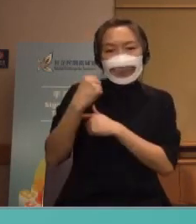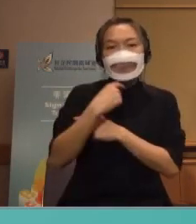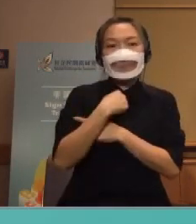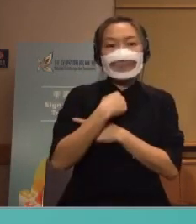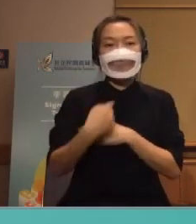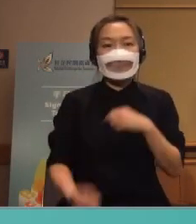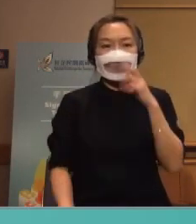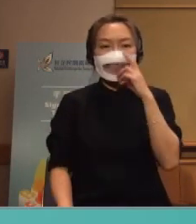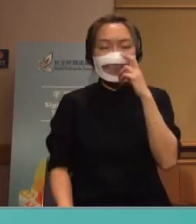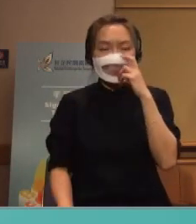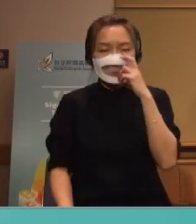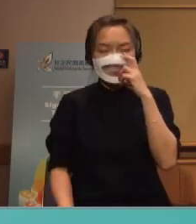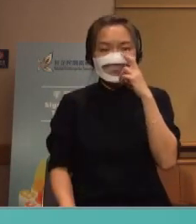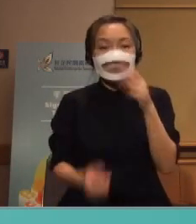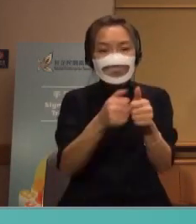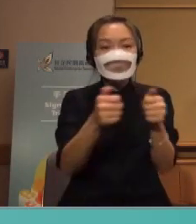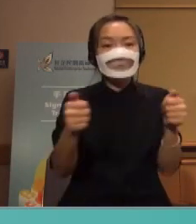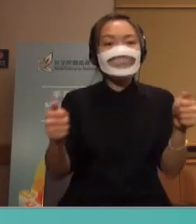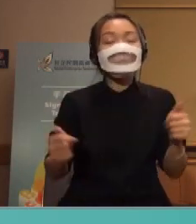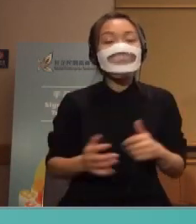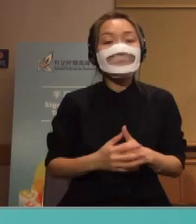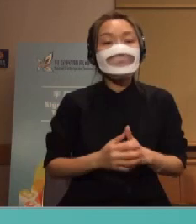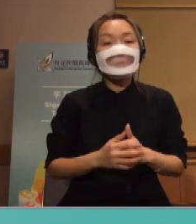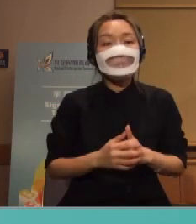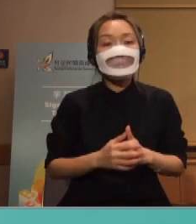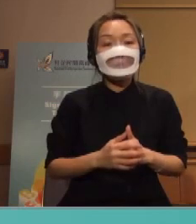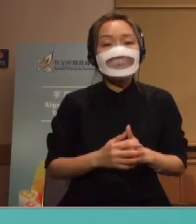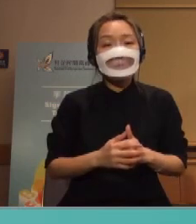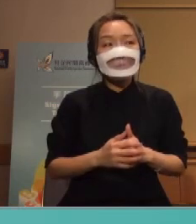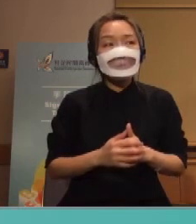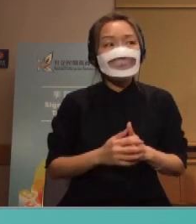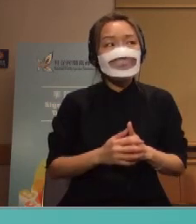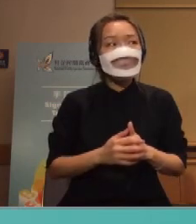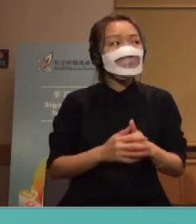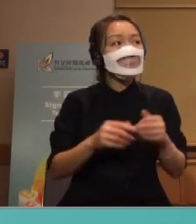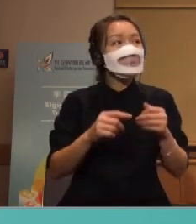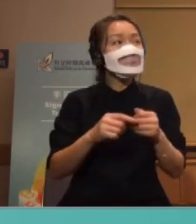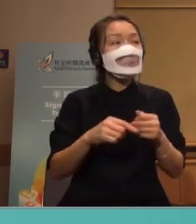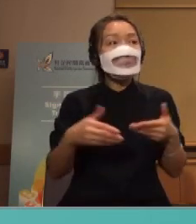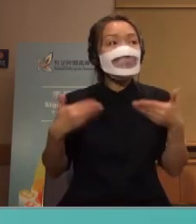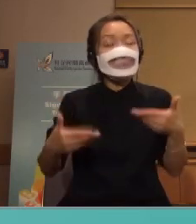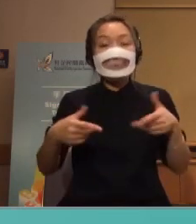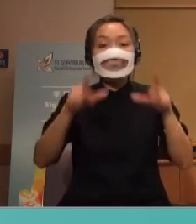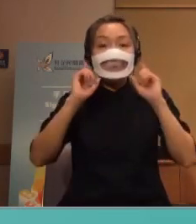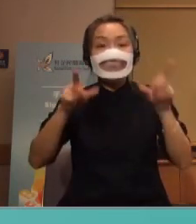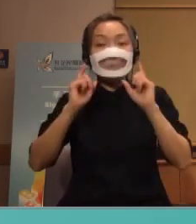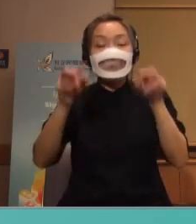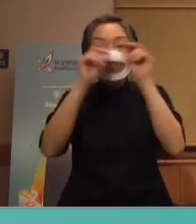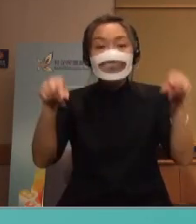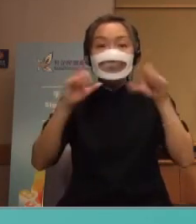Okay, and Dorothy has reminded me that we have time for Q&A. So, we have a brave soul here in green.